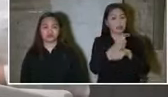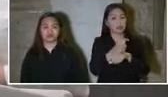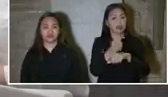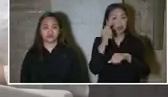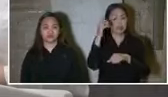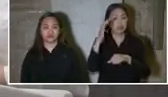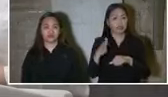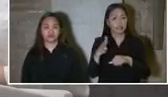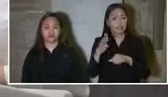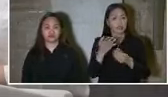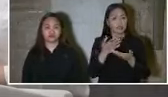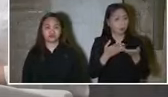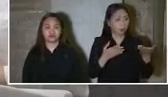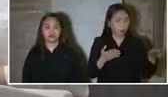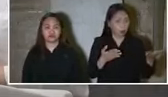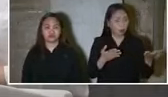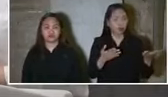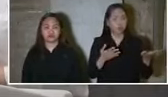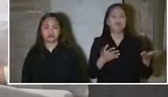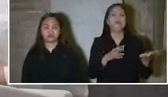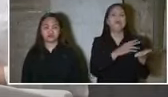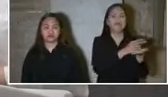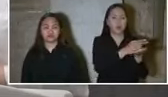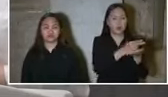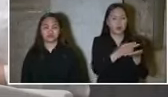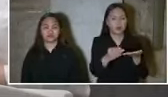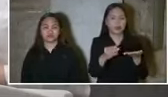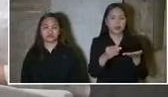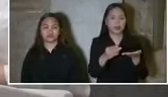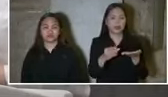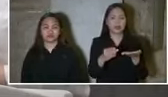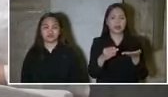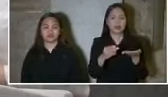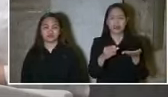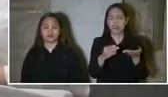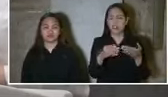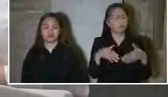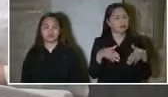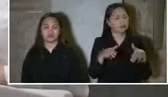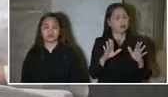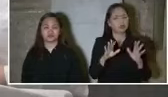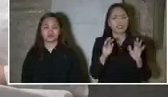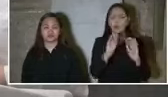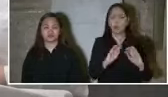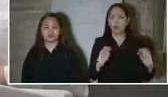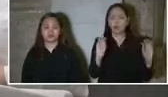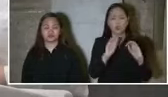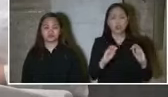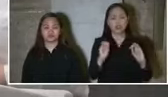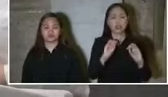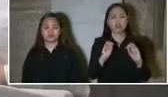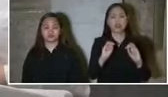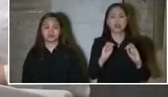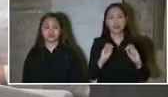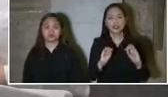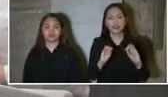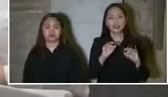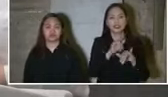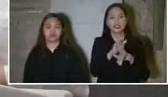which you are, is holy. Let no one deceive himself.